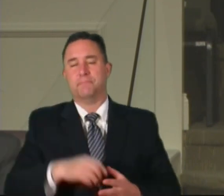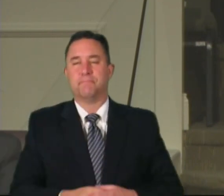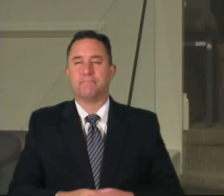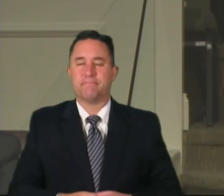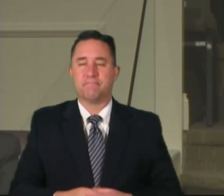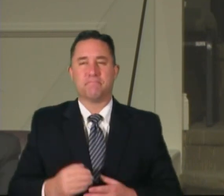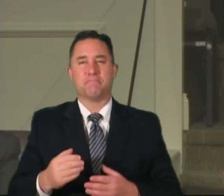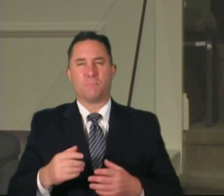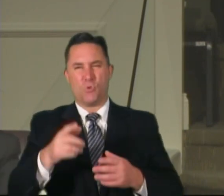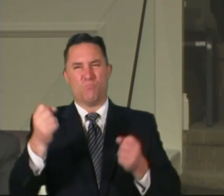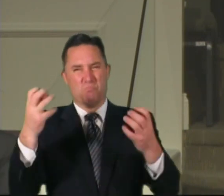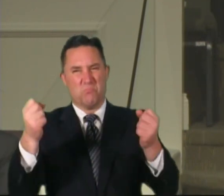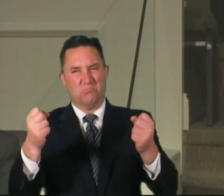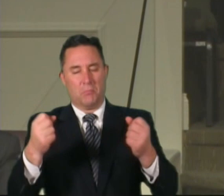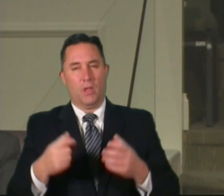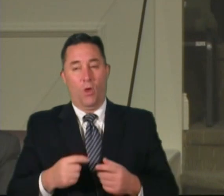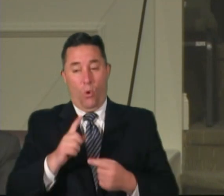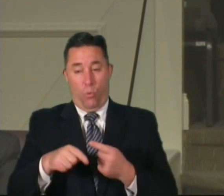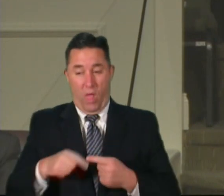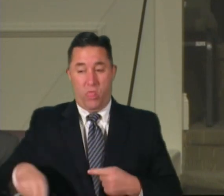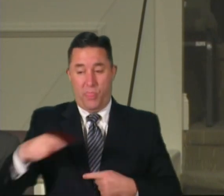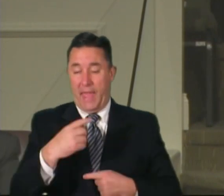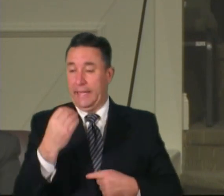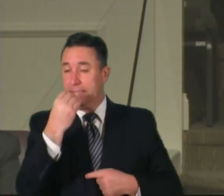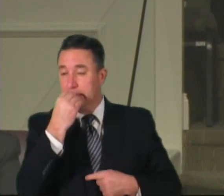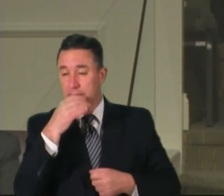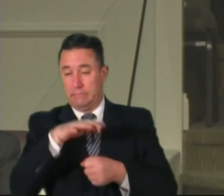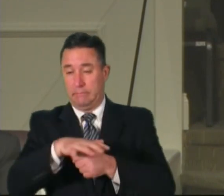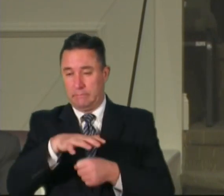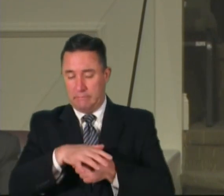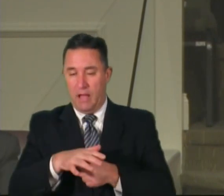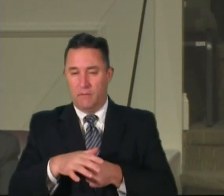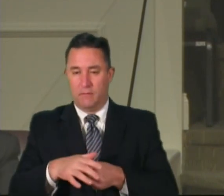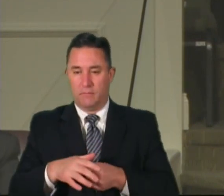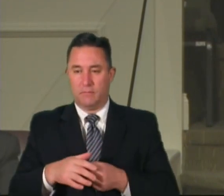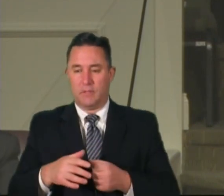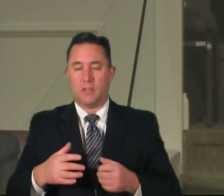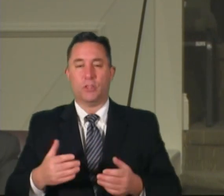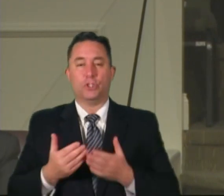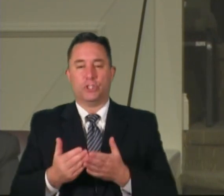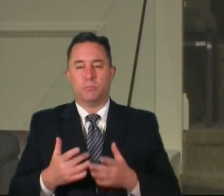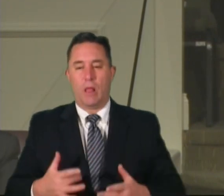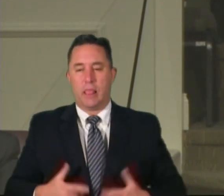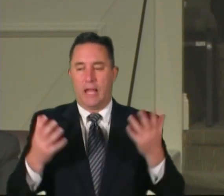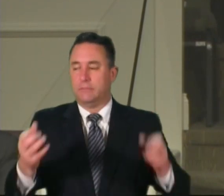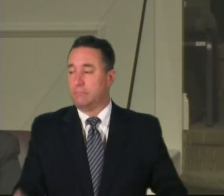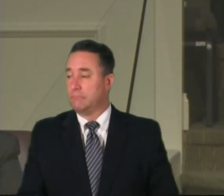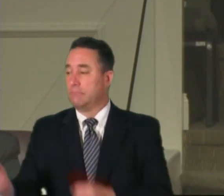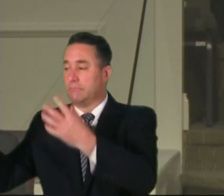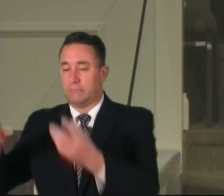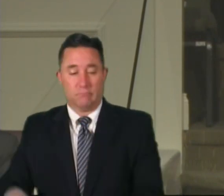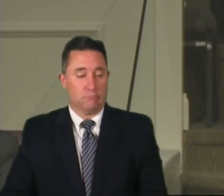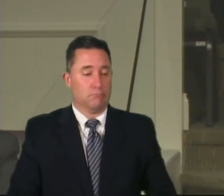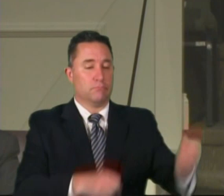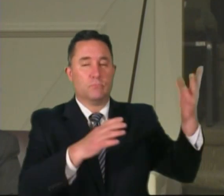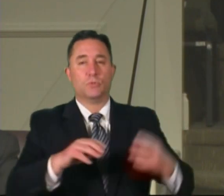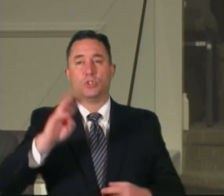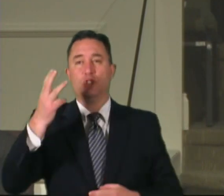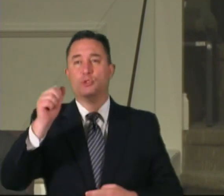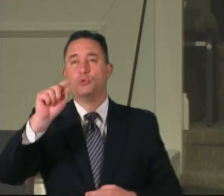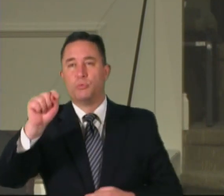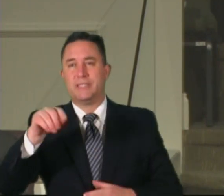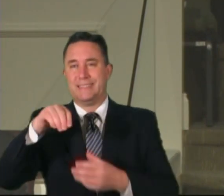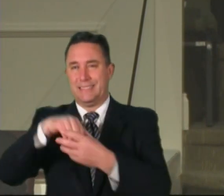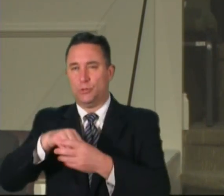please, wherever you may be. And when they had eaten enough, they lightened the ship and cast out the wheat into the